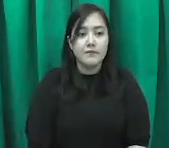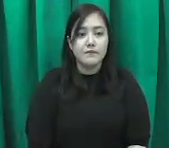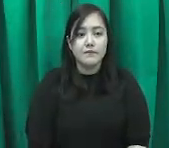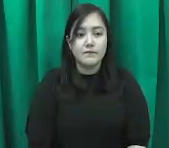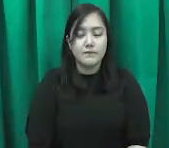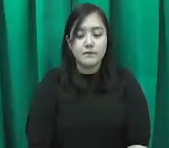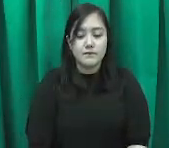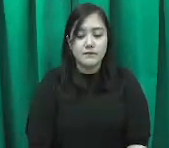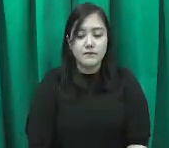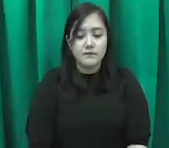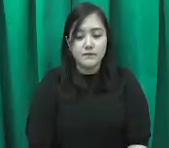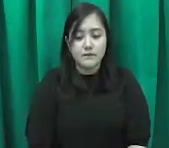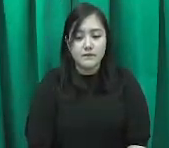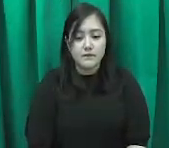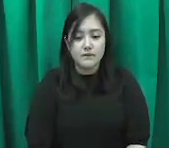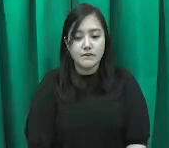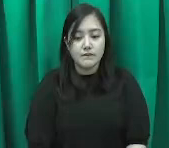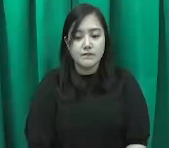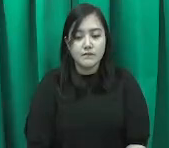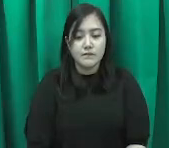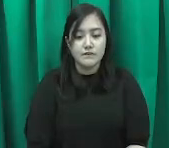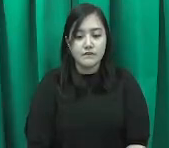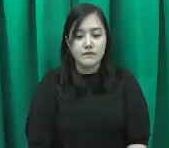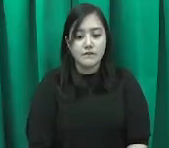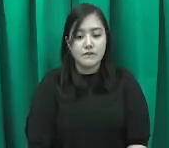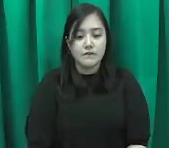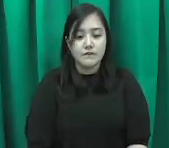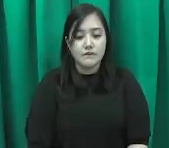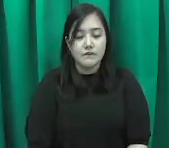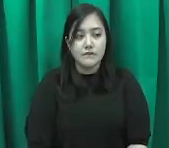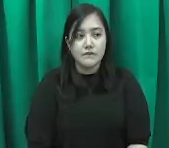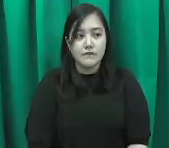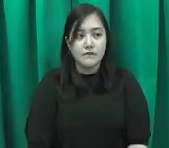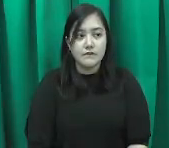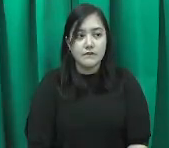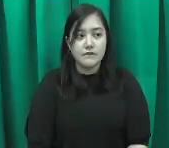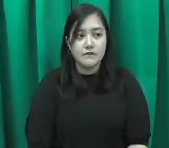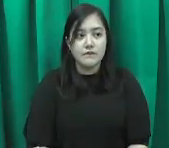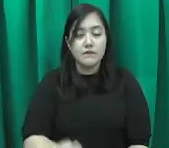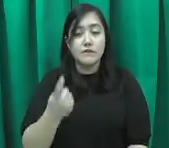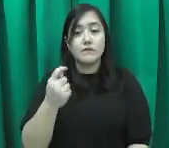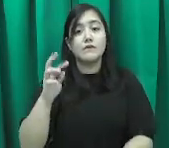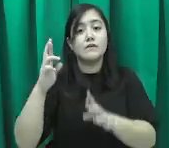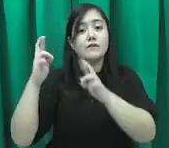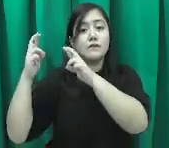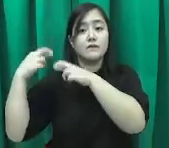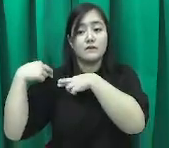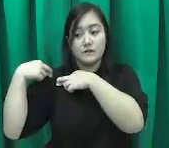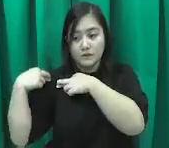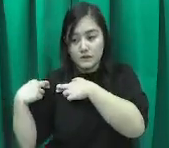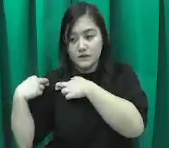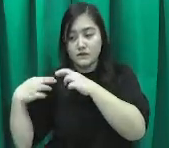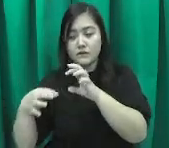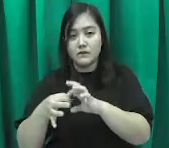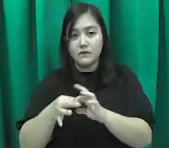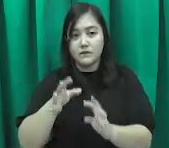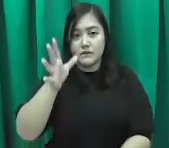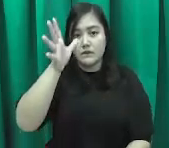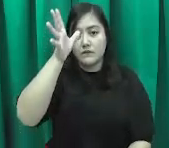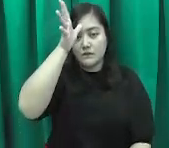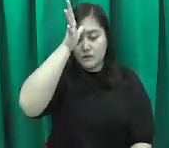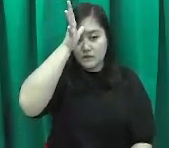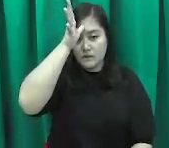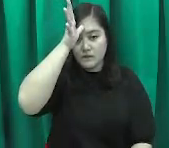in-overpower niya, feeling niya, actually, kasi wala siya dito. Actually, ma'am, the responsible of the father is still there. Yes. But yung executor pa